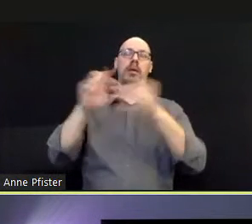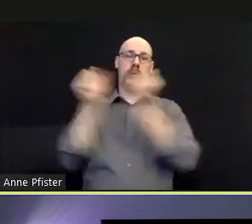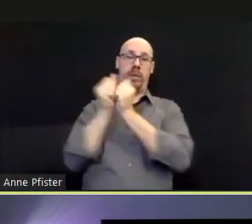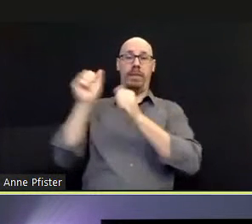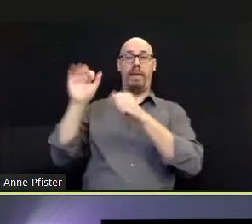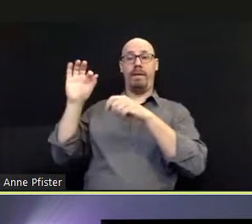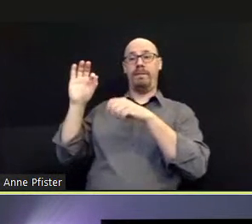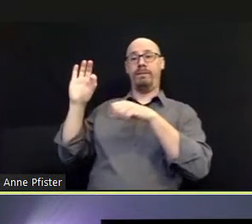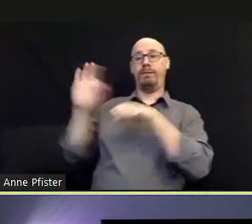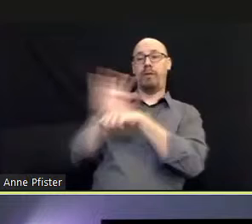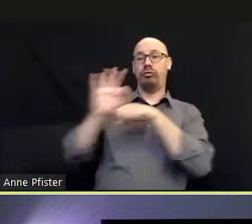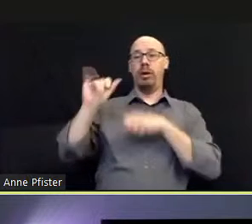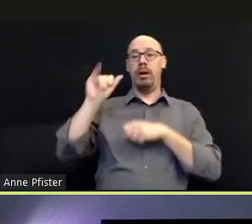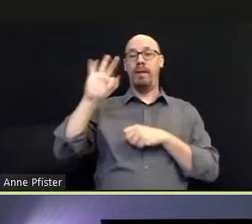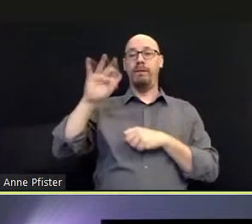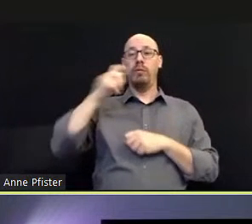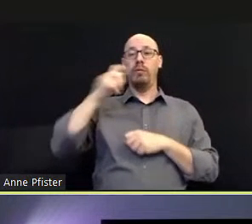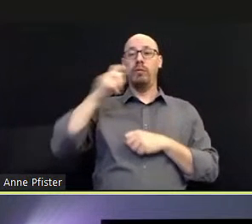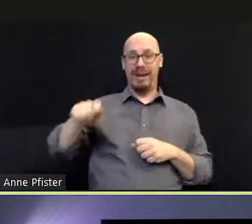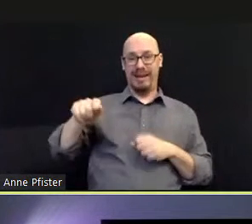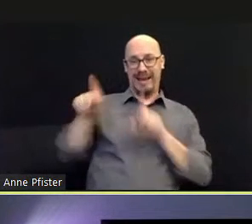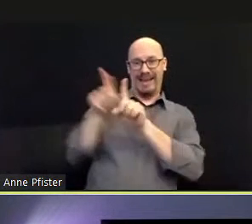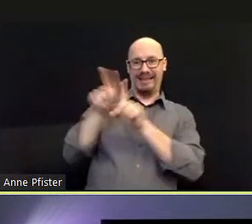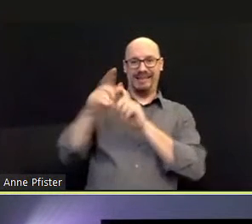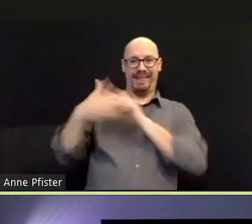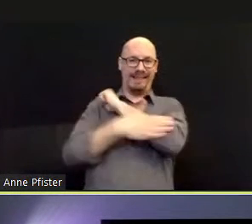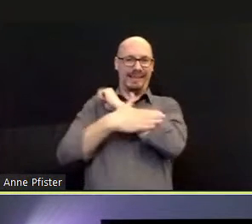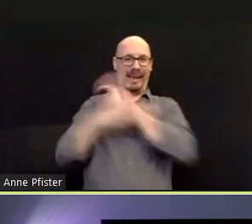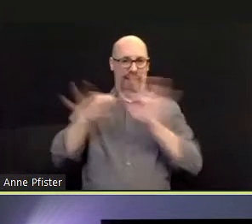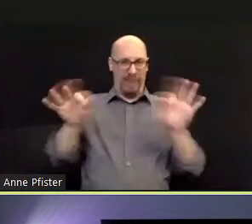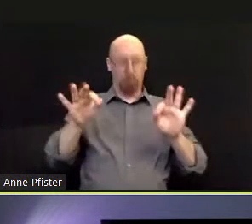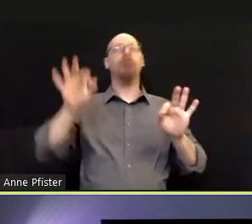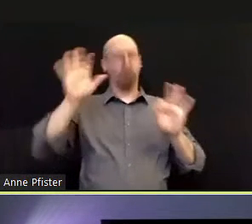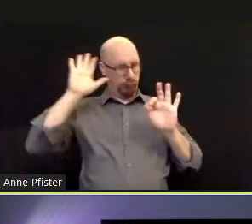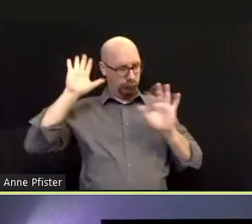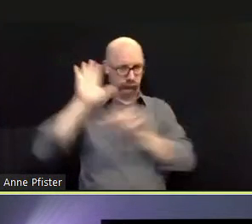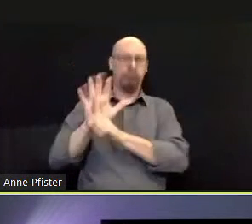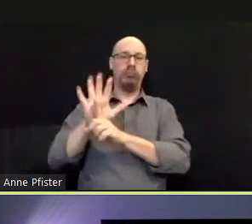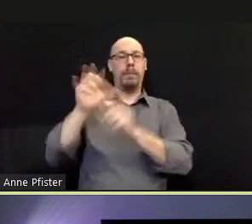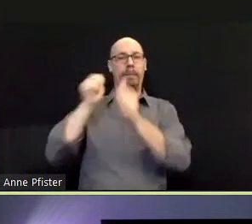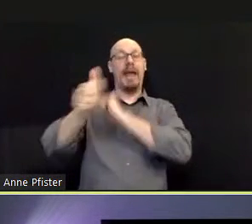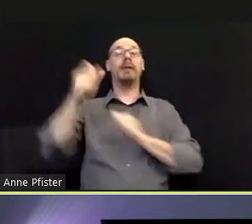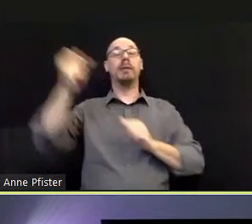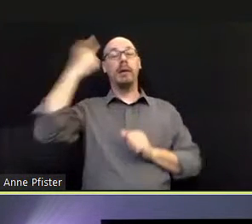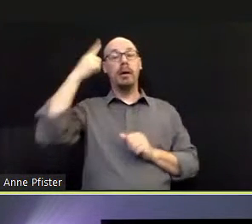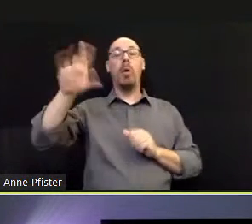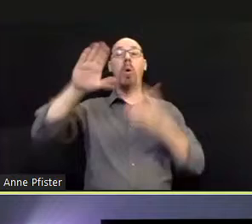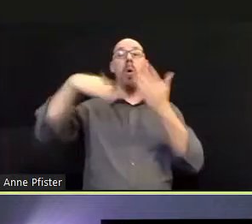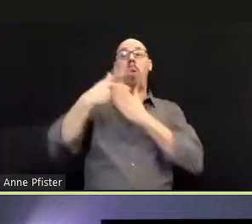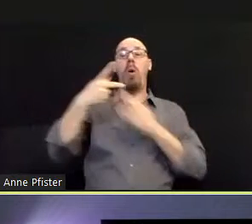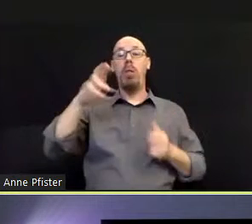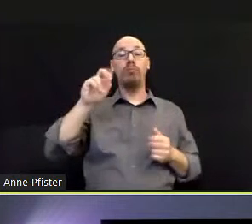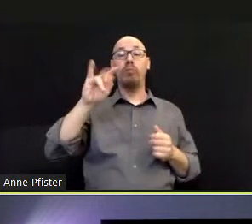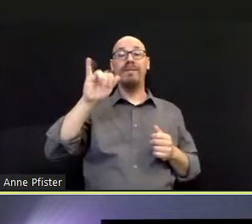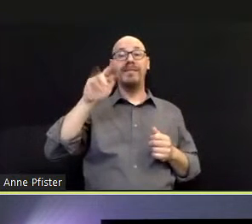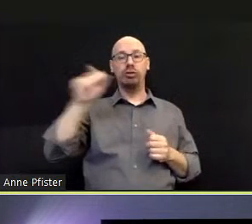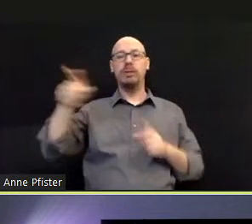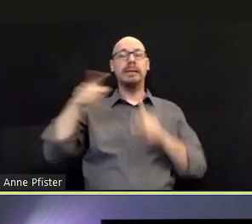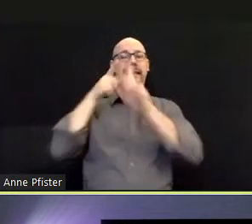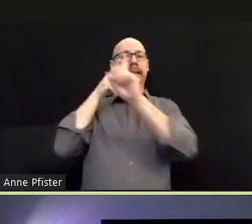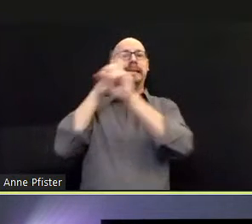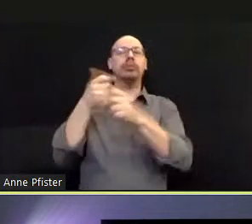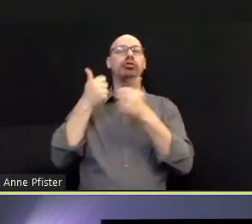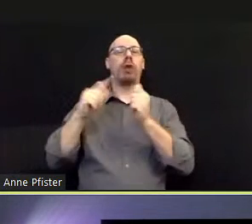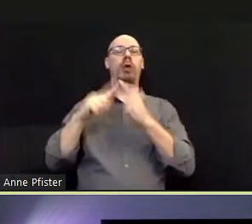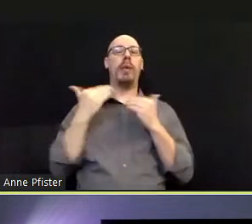state language was passed. Almost all of the controversy focused on the provisions that were seen as aiming at curtailing the use